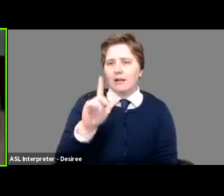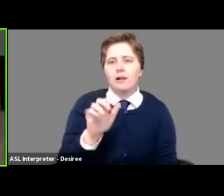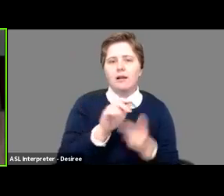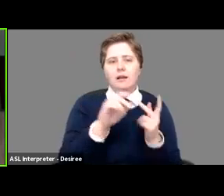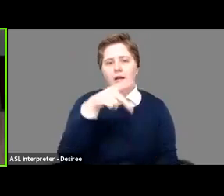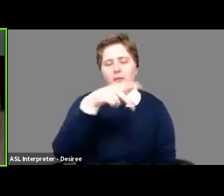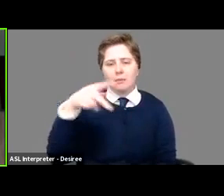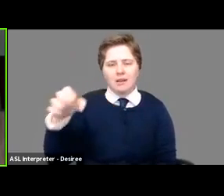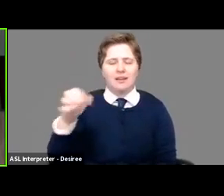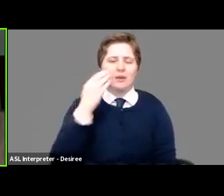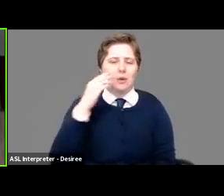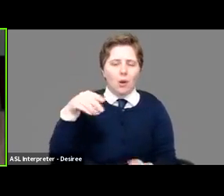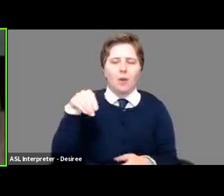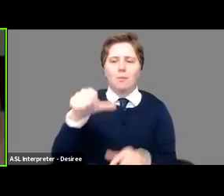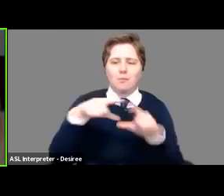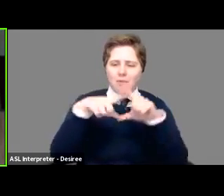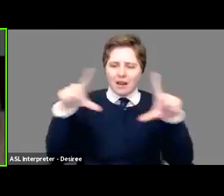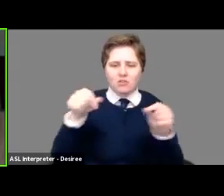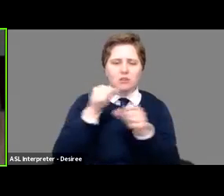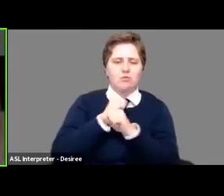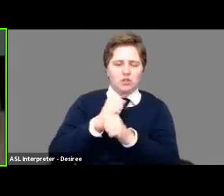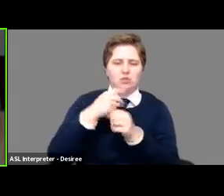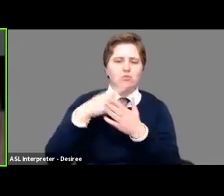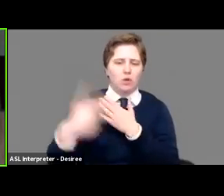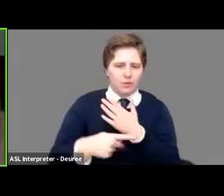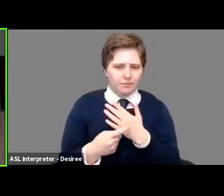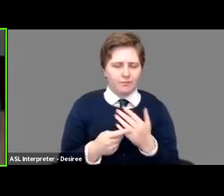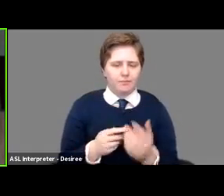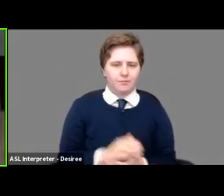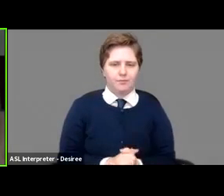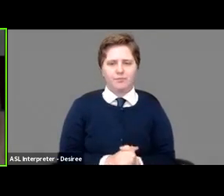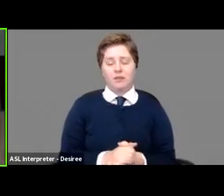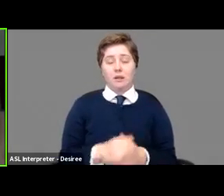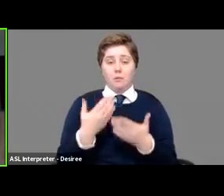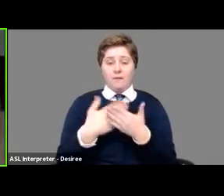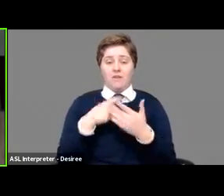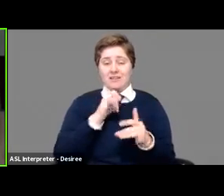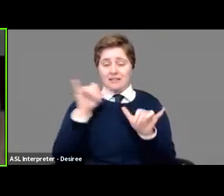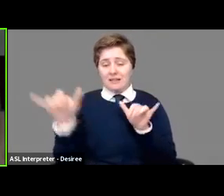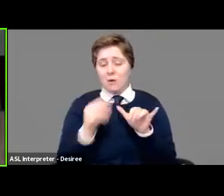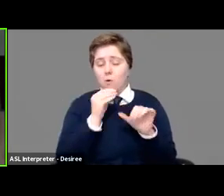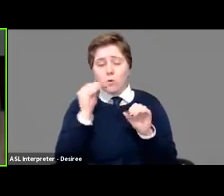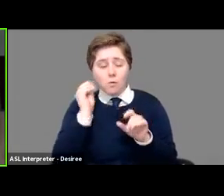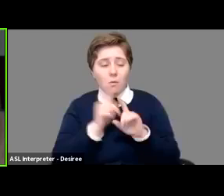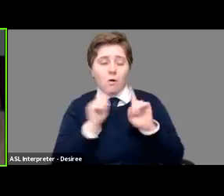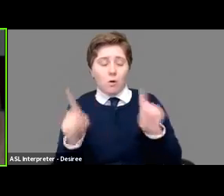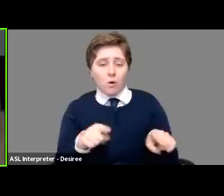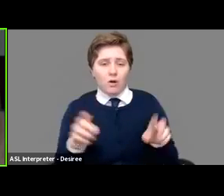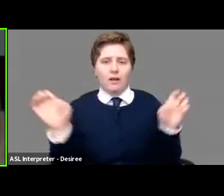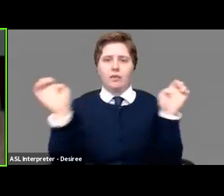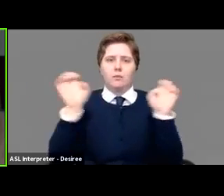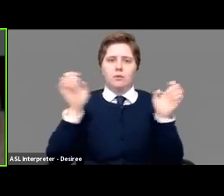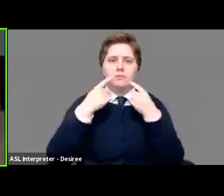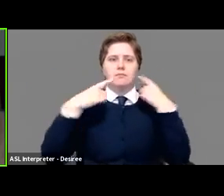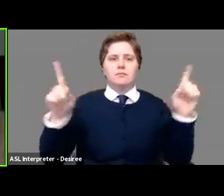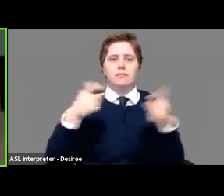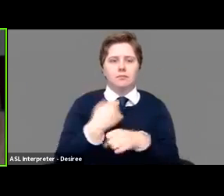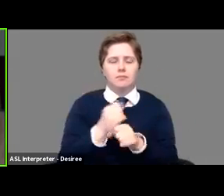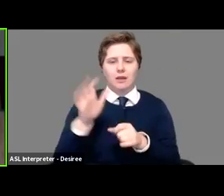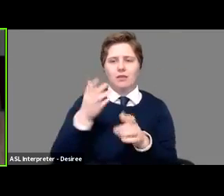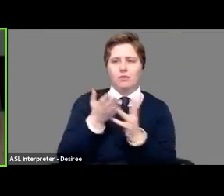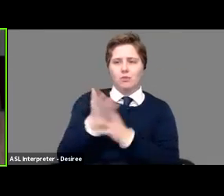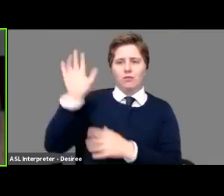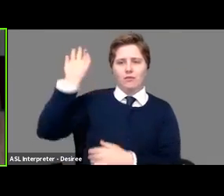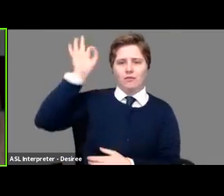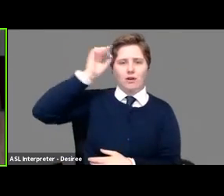the Paycheck Protection Program. Even before the stay-at-home order was issued by the state or the emergency declaration was made federally,